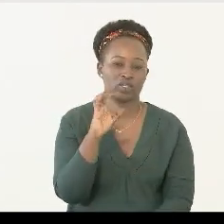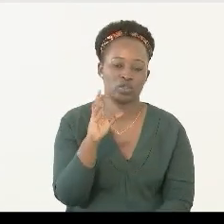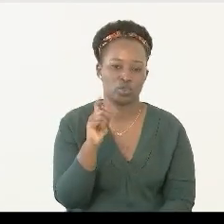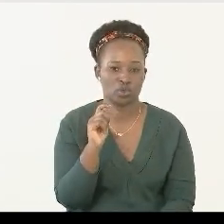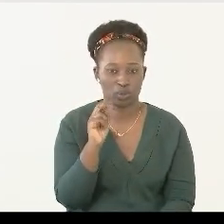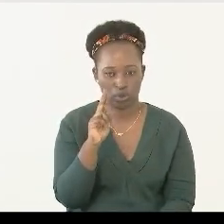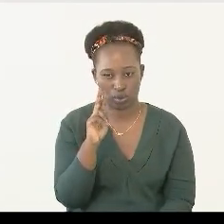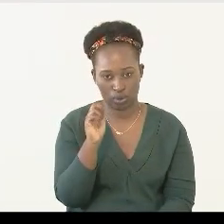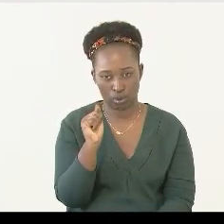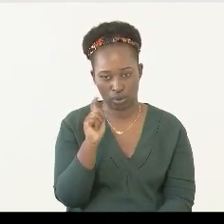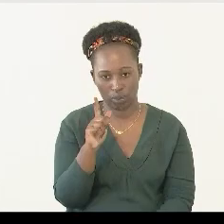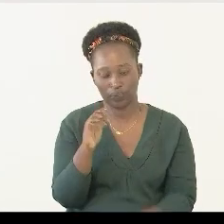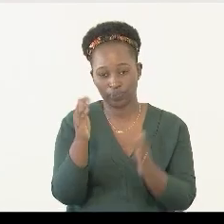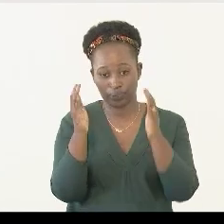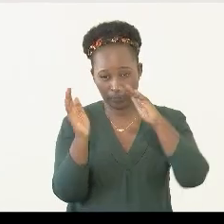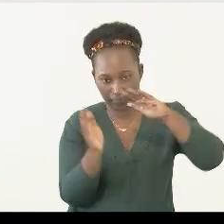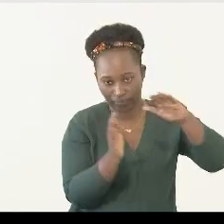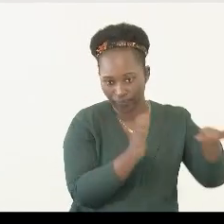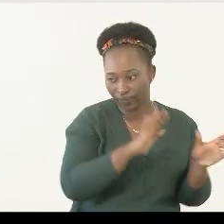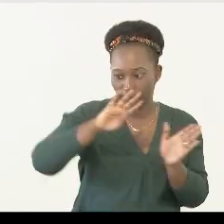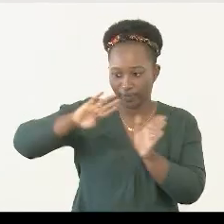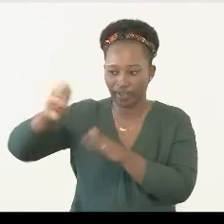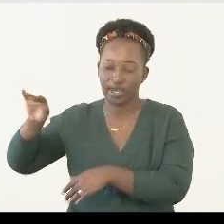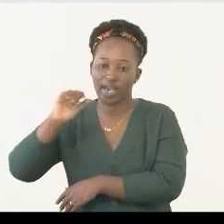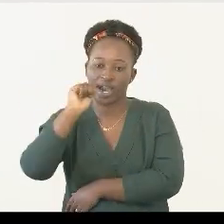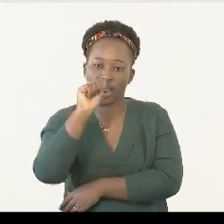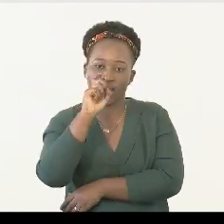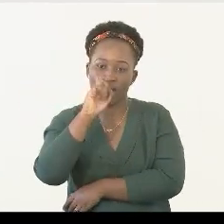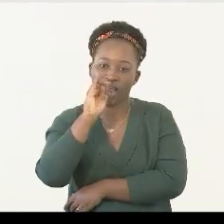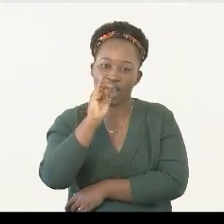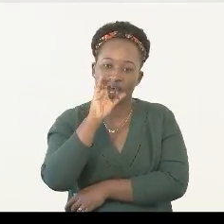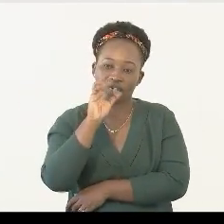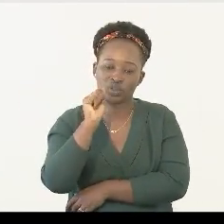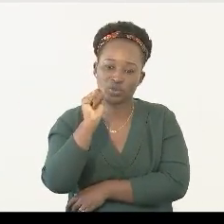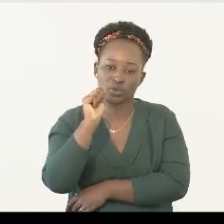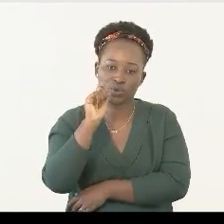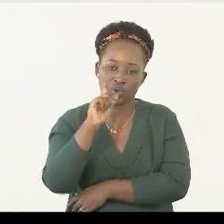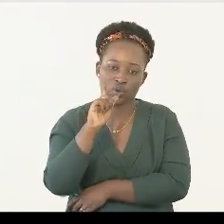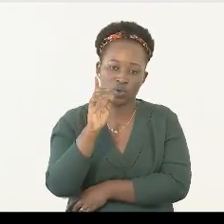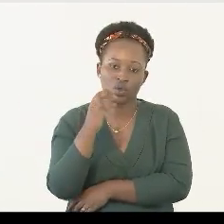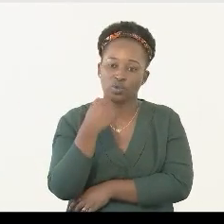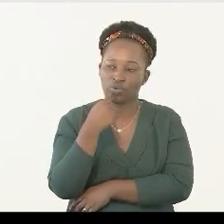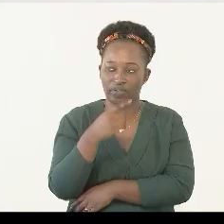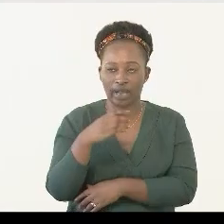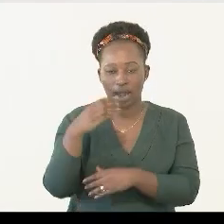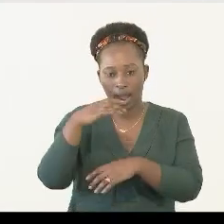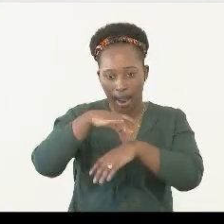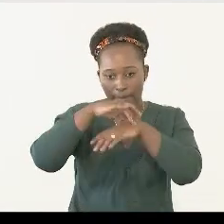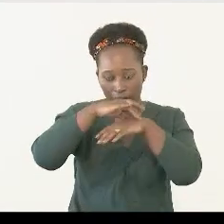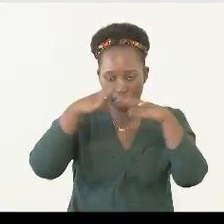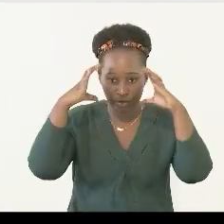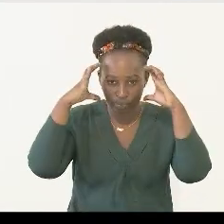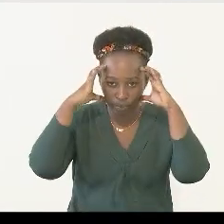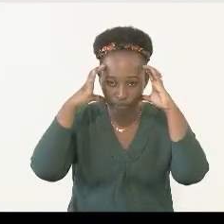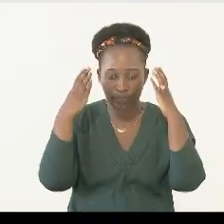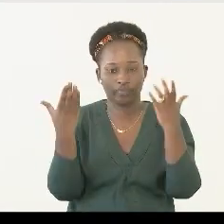skeleton. When it comes to axial skeleton, we talk about bones of the skull. We talk about bones